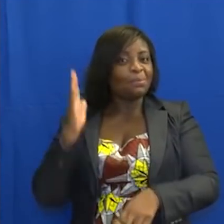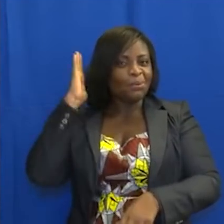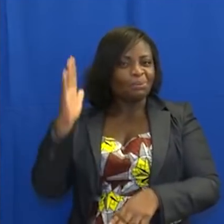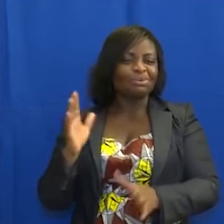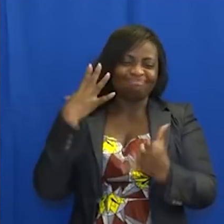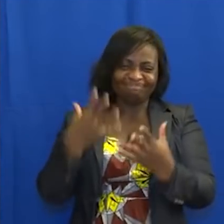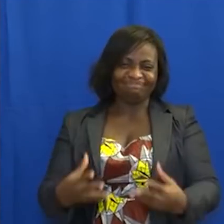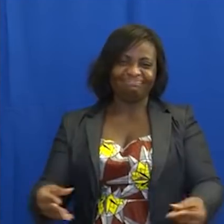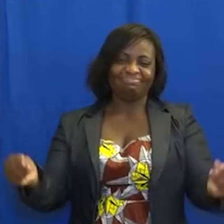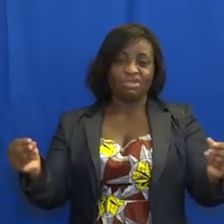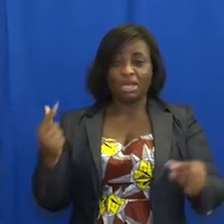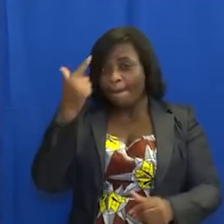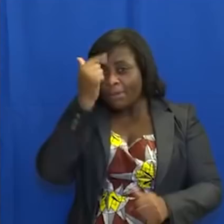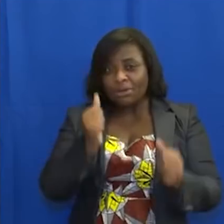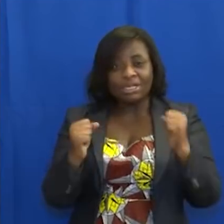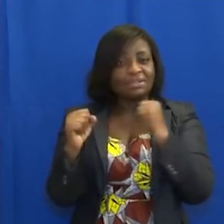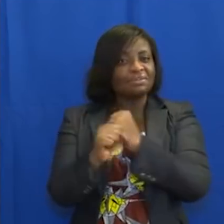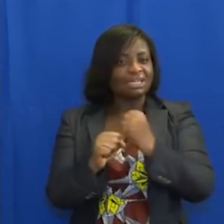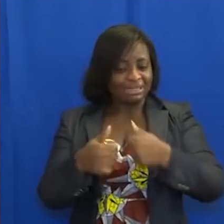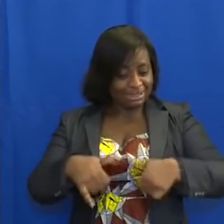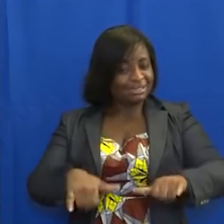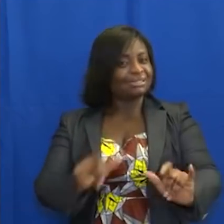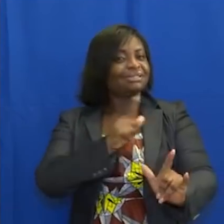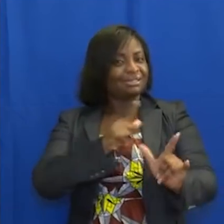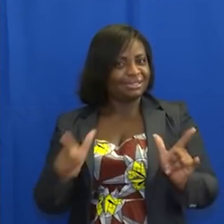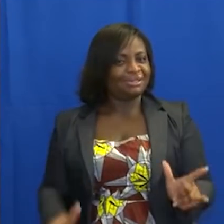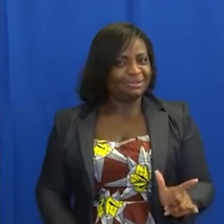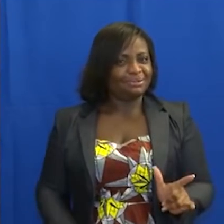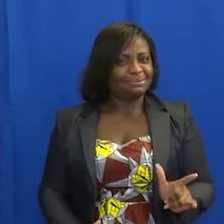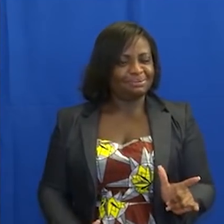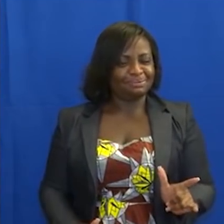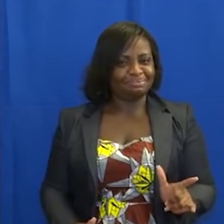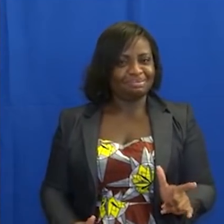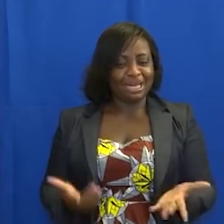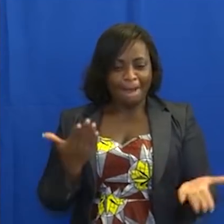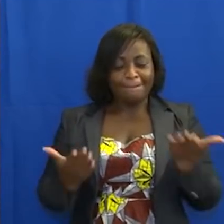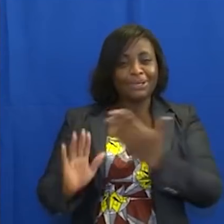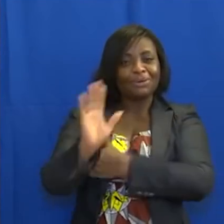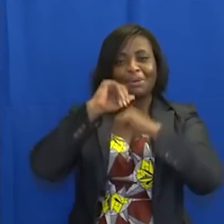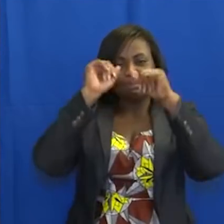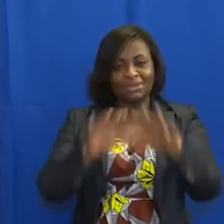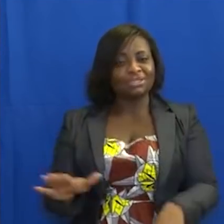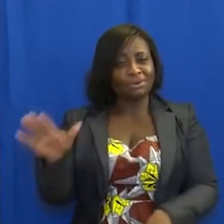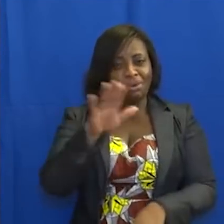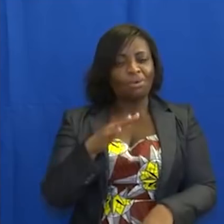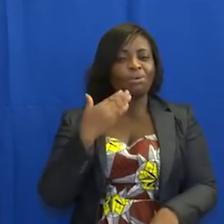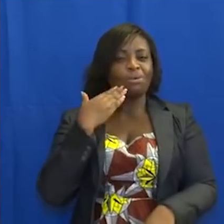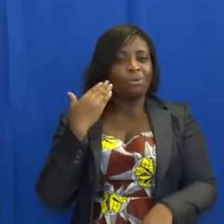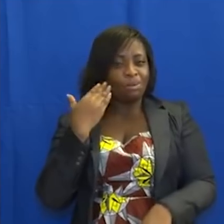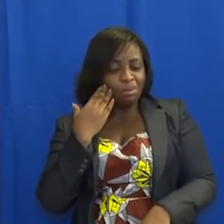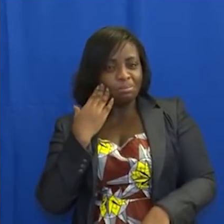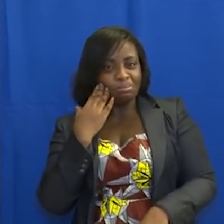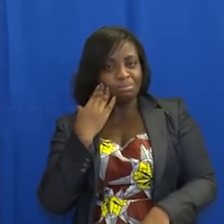shall pass, for the battle is still the Lord's. May God bless us all in our homeland,